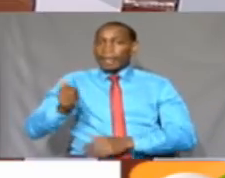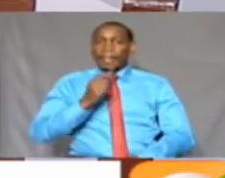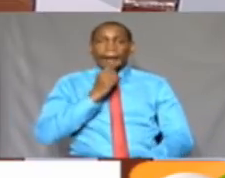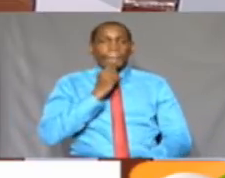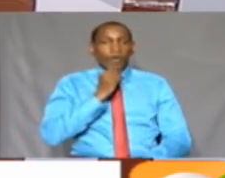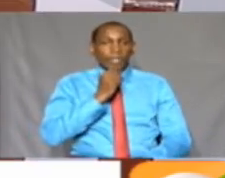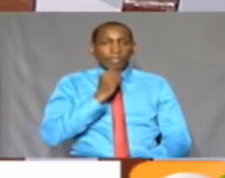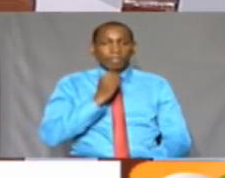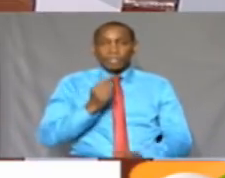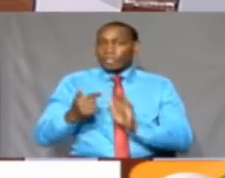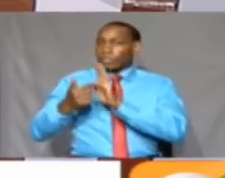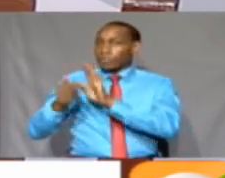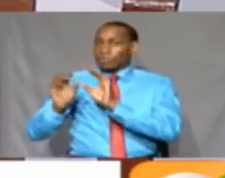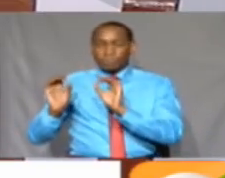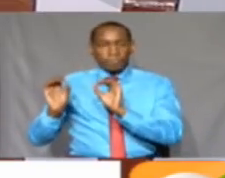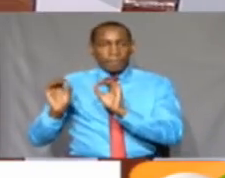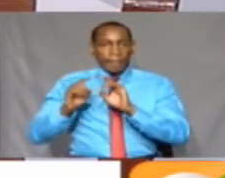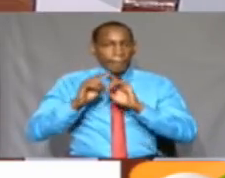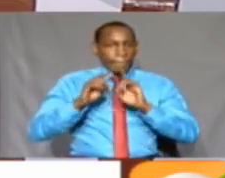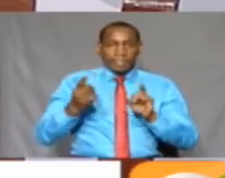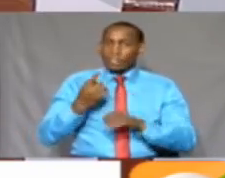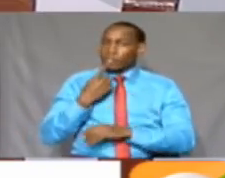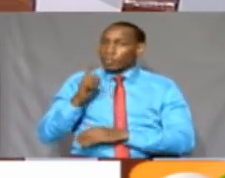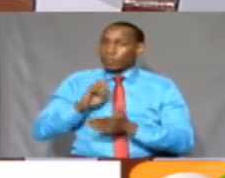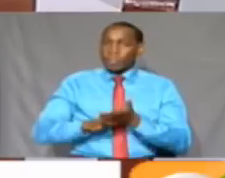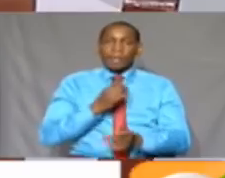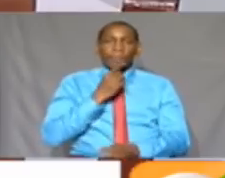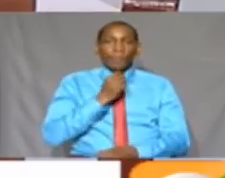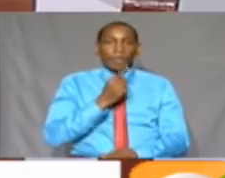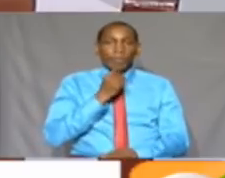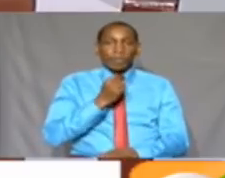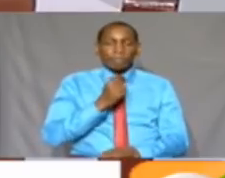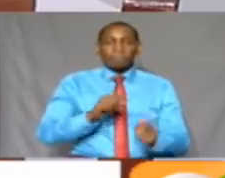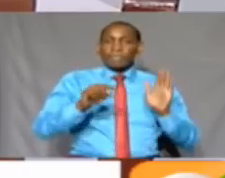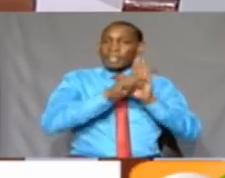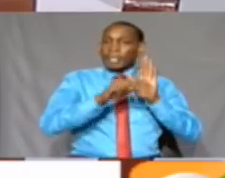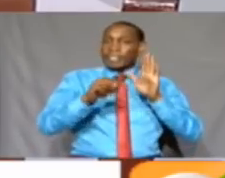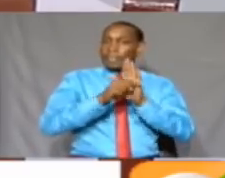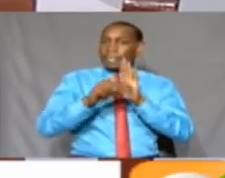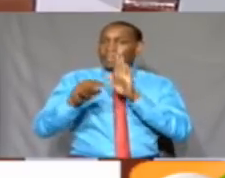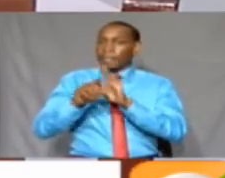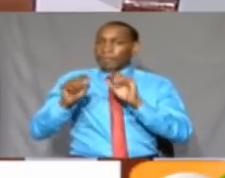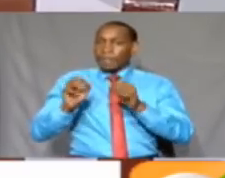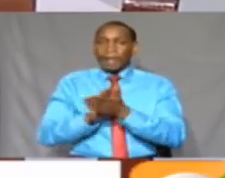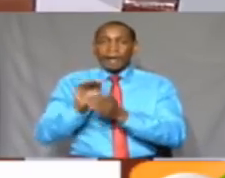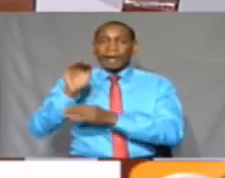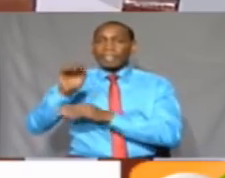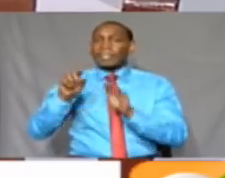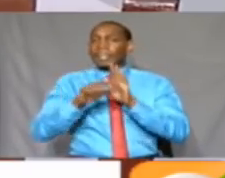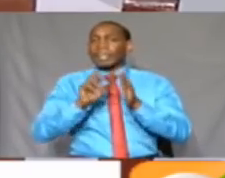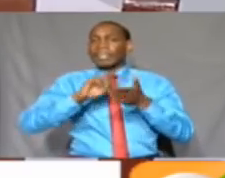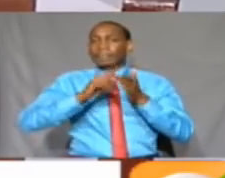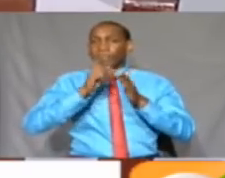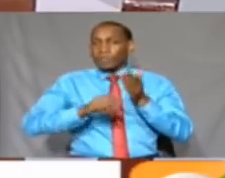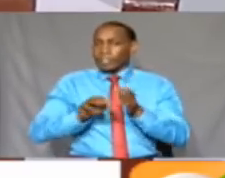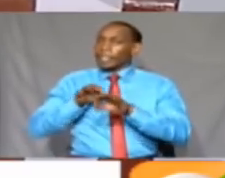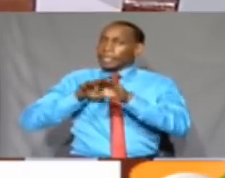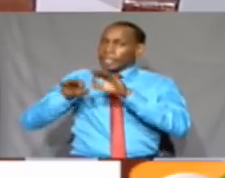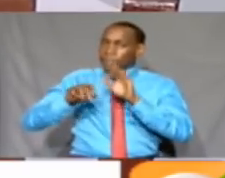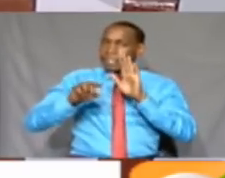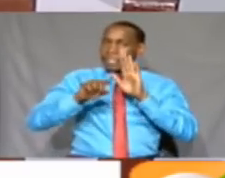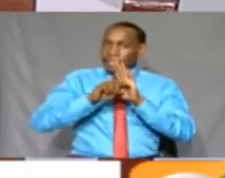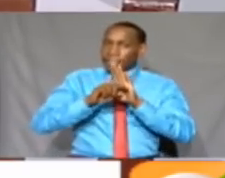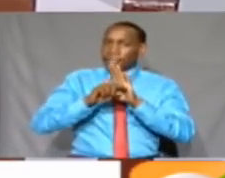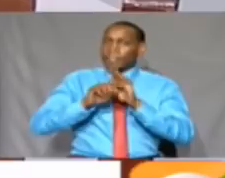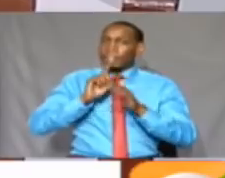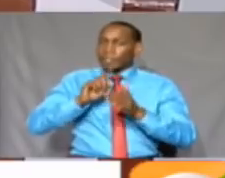now we don't show him, but we tell him this boy was saying very vulgar things. He said, what is vulgar? And I explain what vulgar, yes, is. And I said,